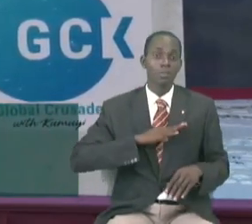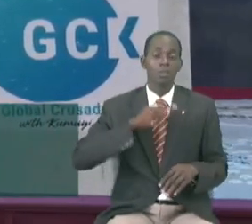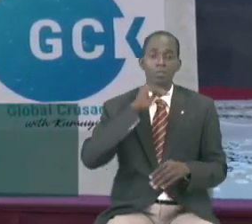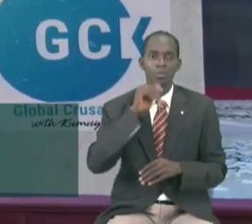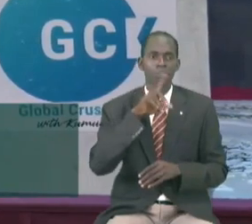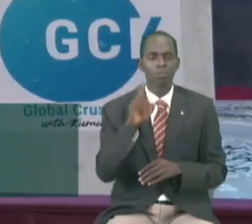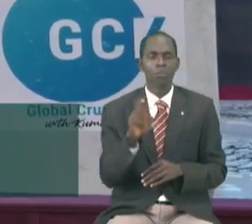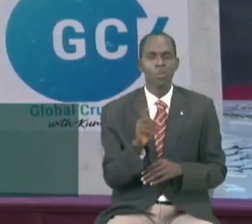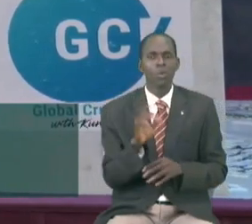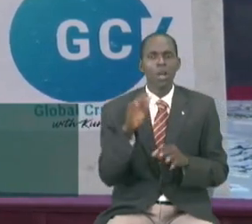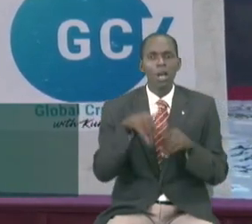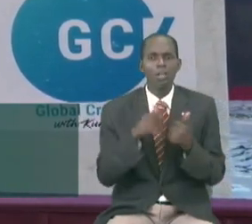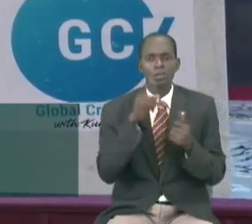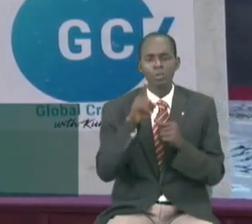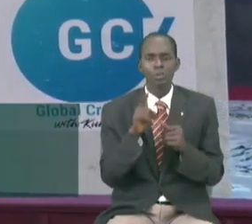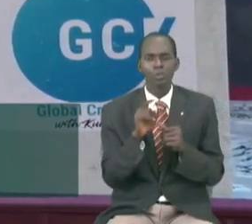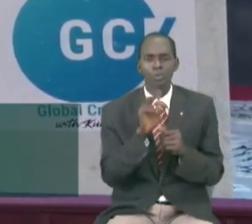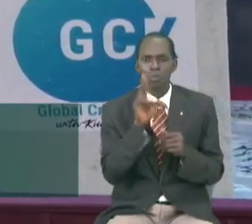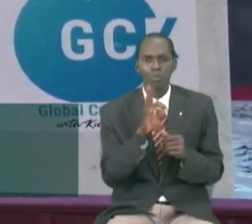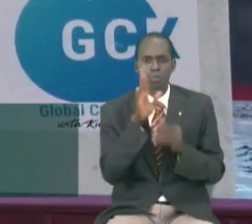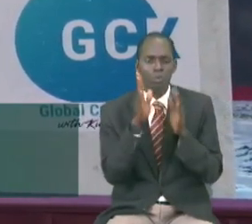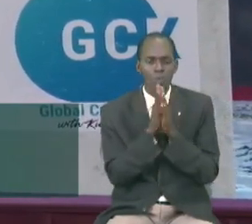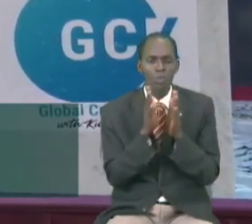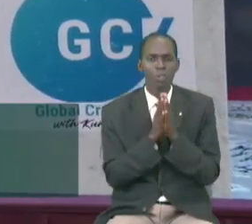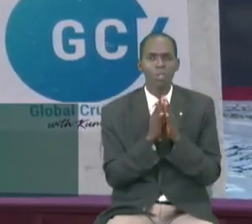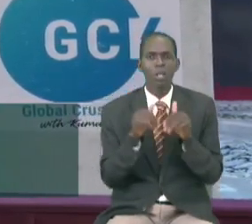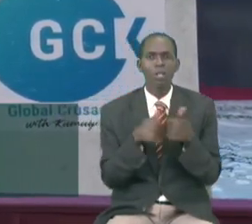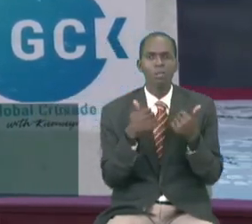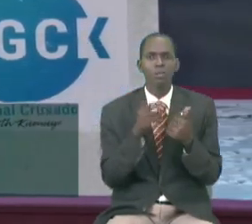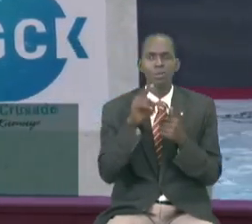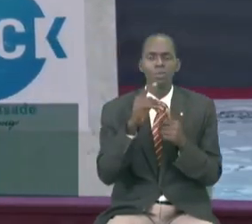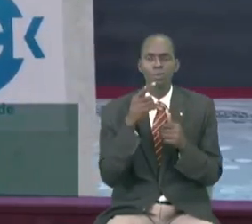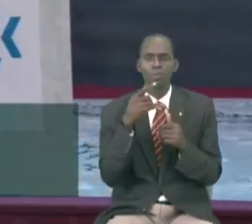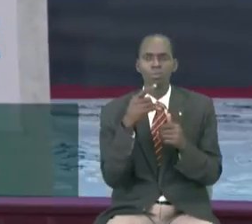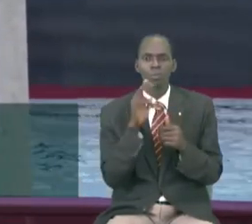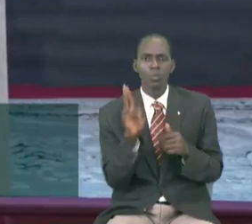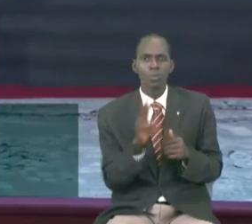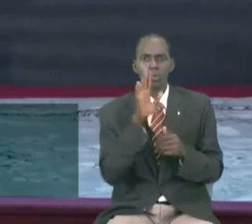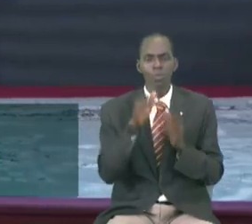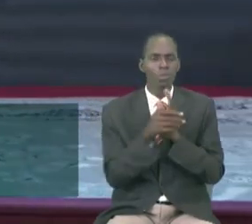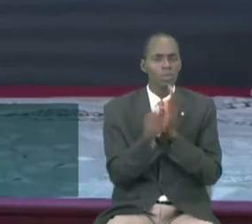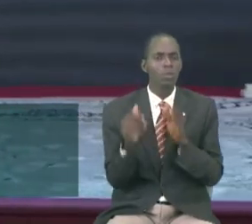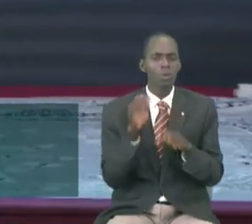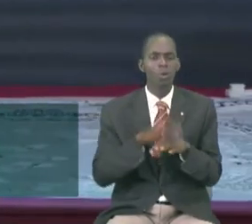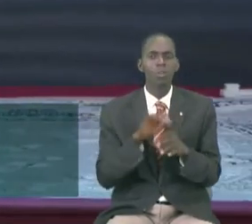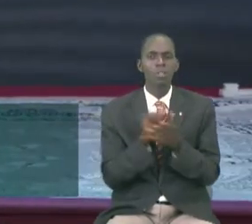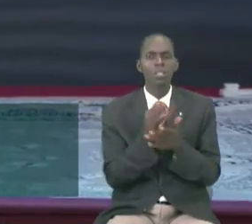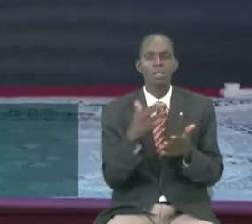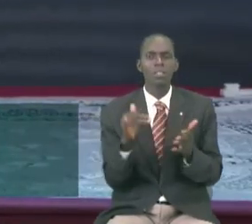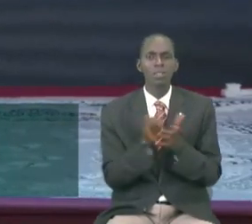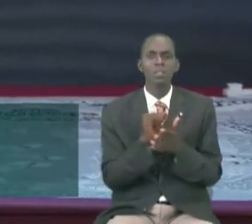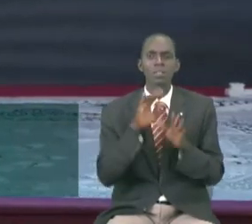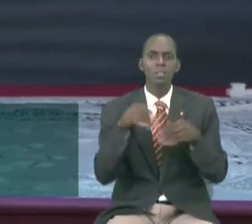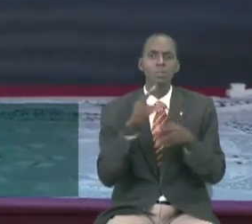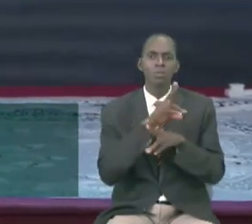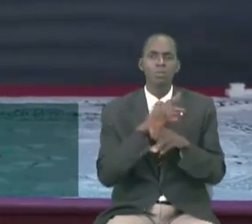that which satisfies not? Hearken diligently unto me, unto the Lord, and eat ye that which